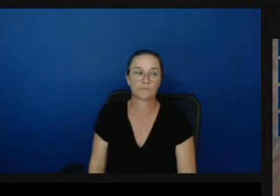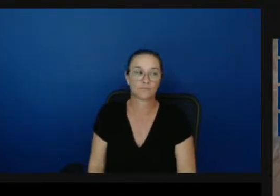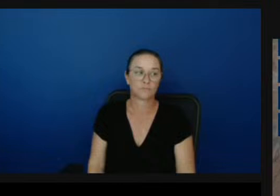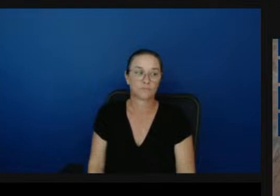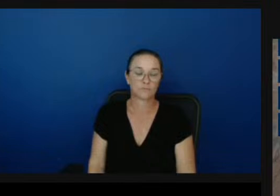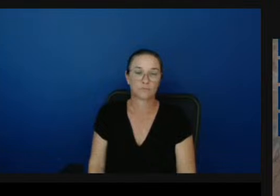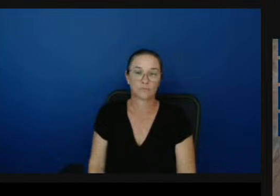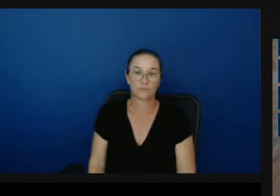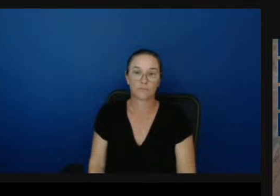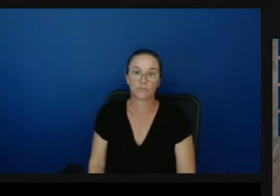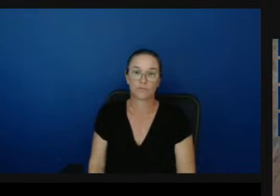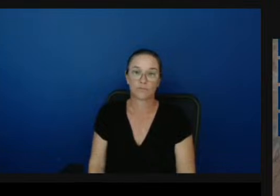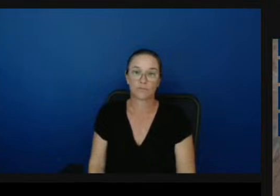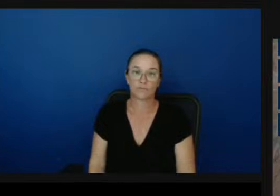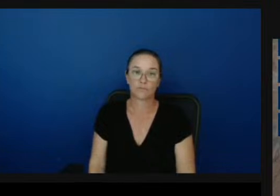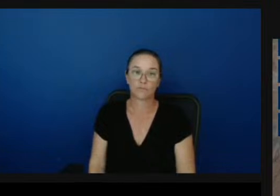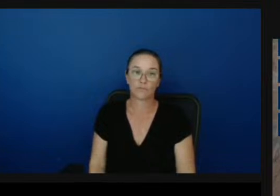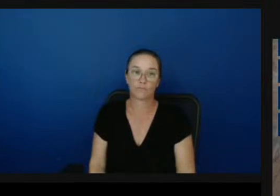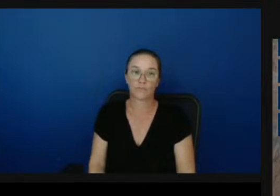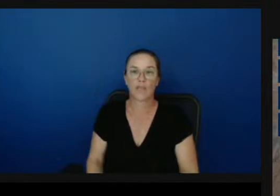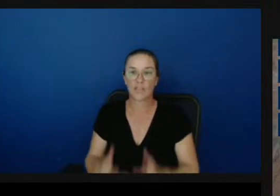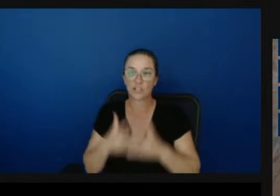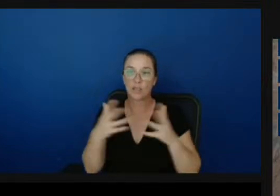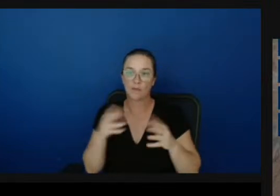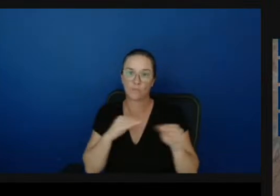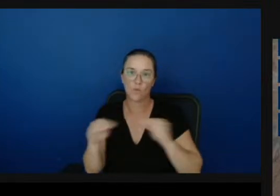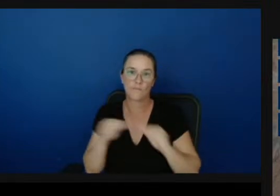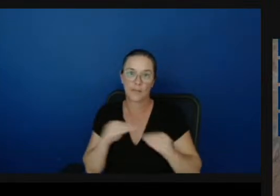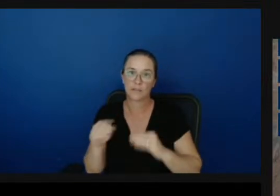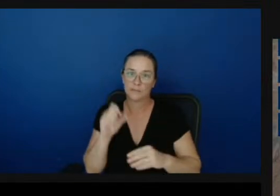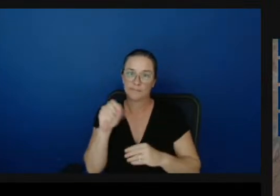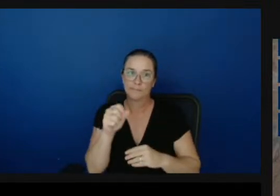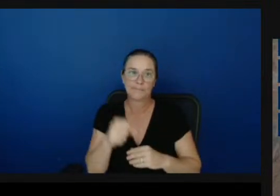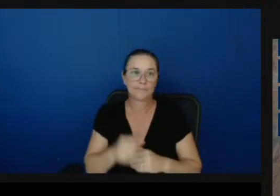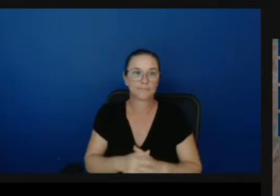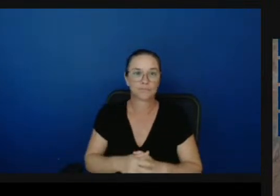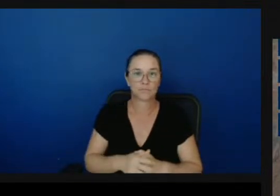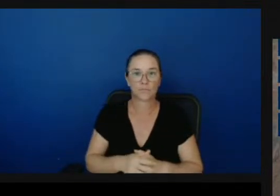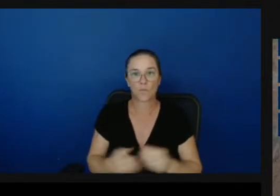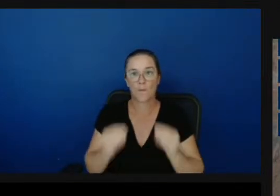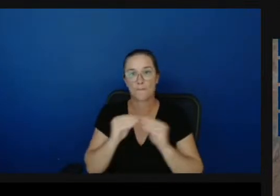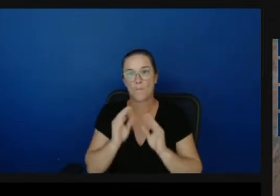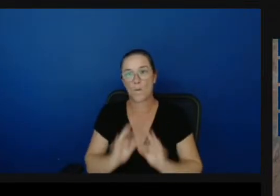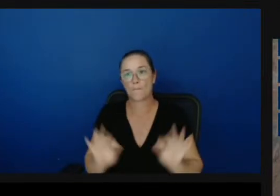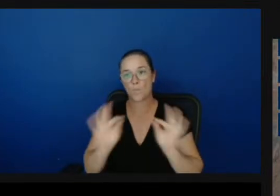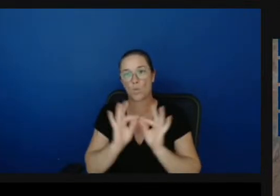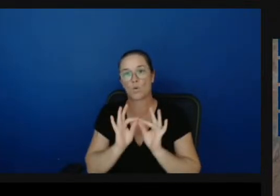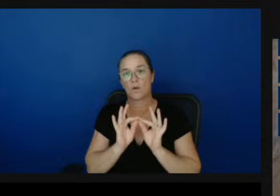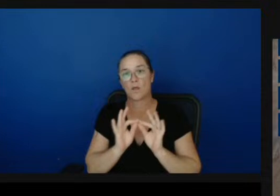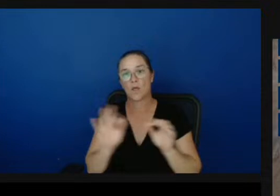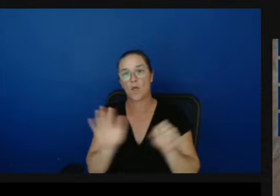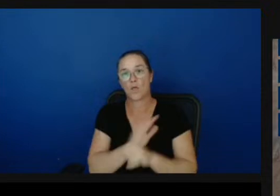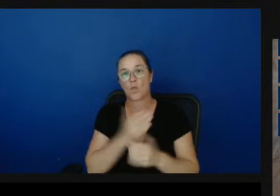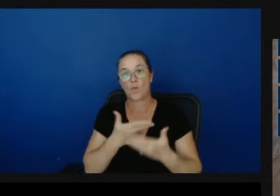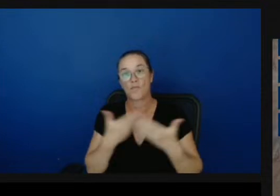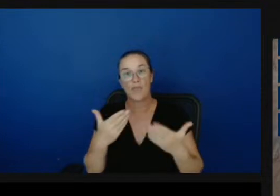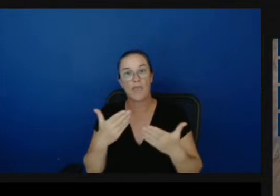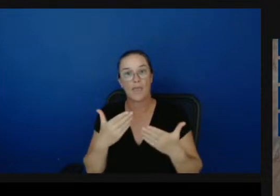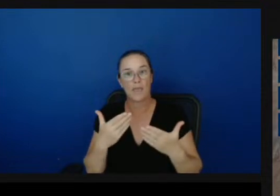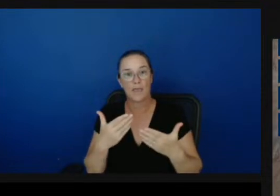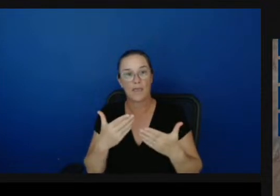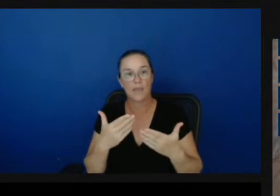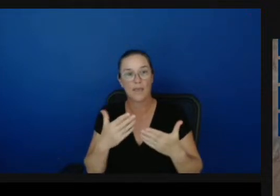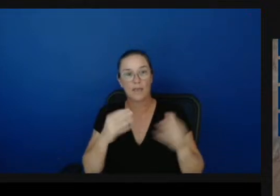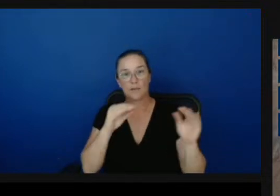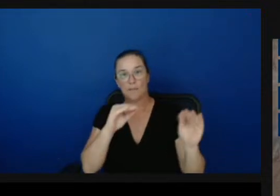that. A lot of movement though, across a wide area. More important is that the whole thing is moving. That's right. The